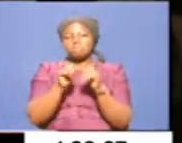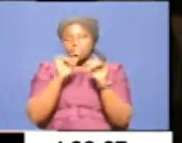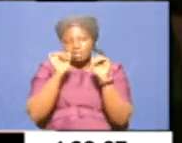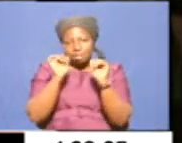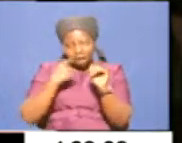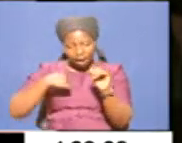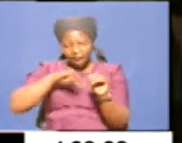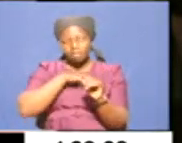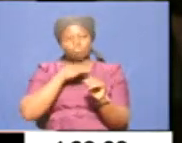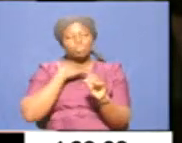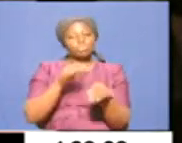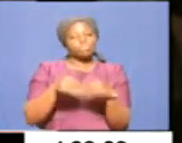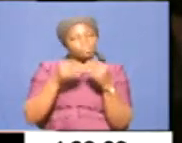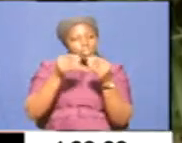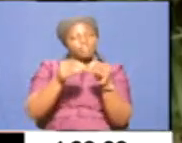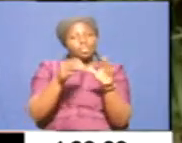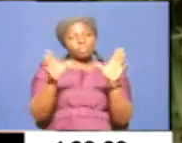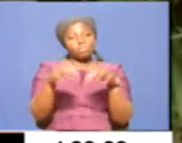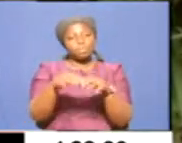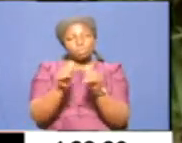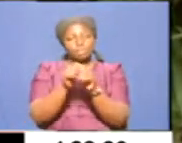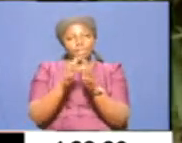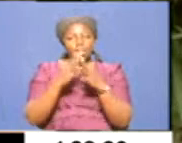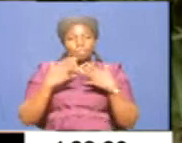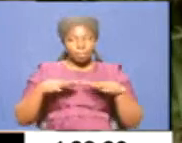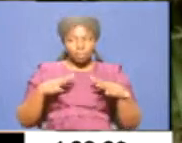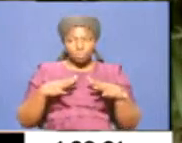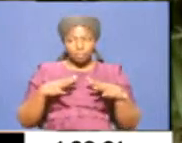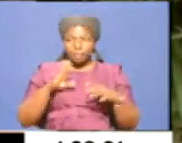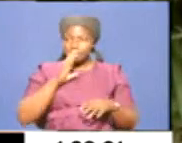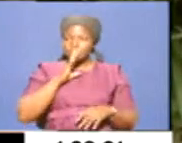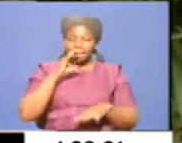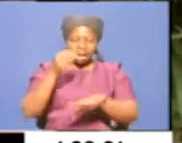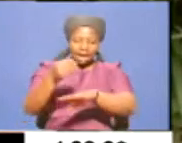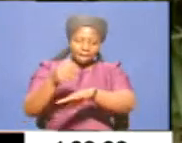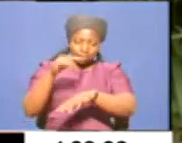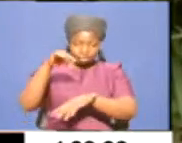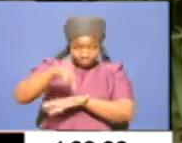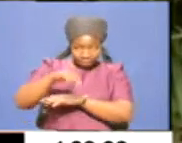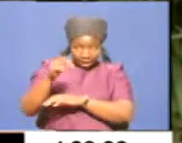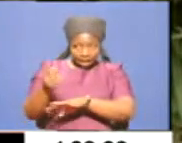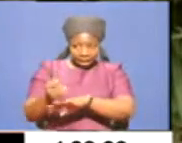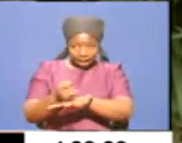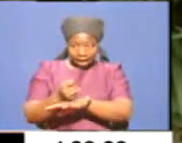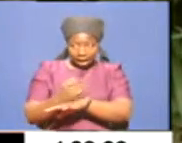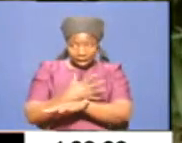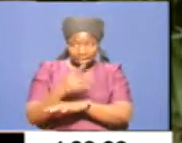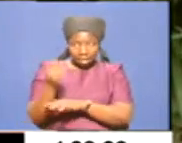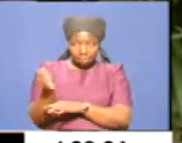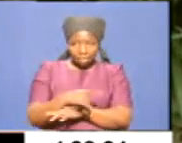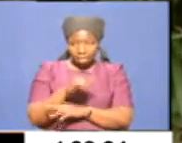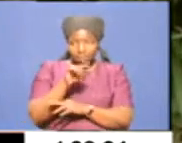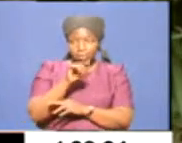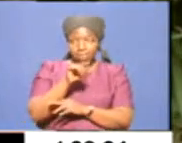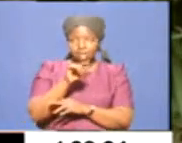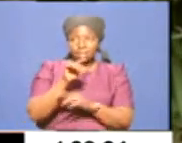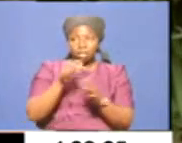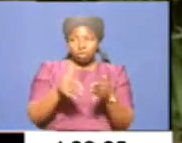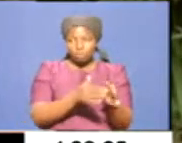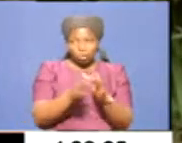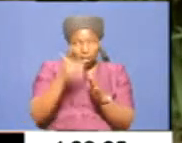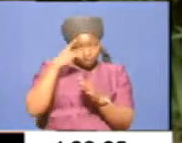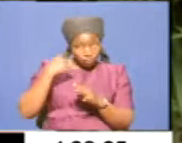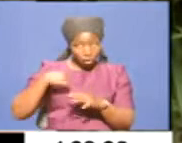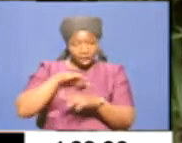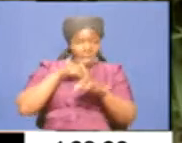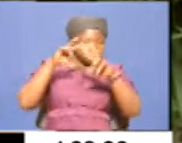offer the community and the people. Being a cancer month, this will be a good opportunity for us to do your screening. Those who have been